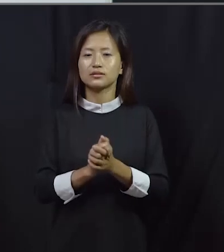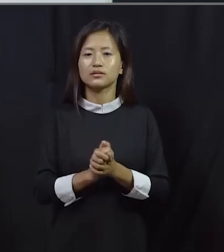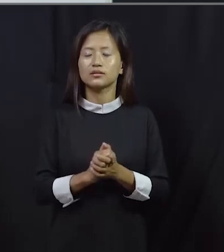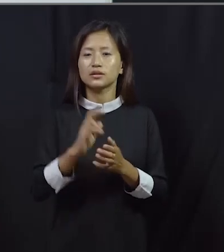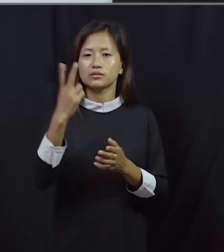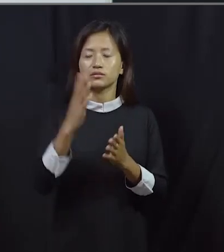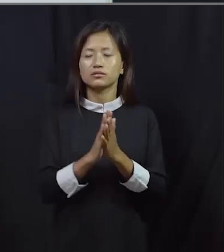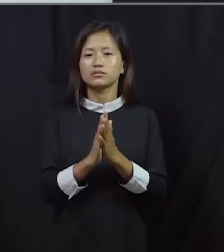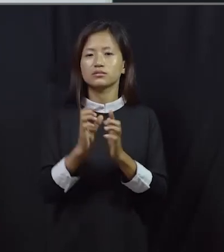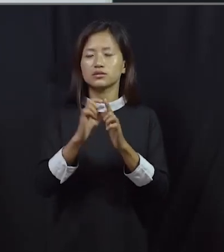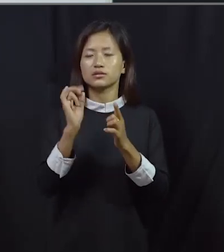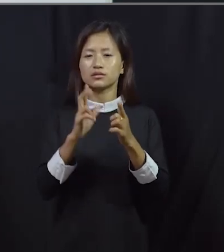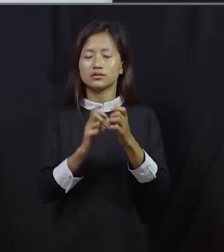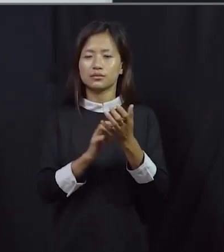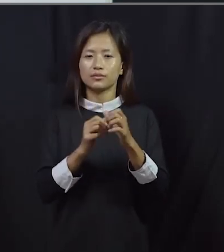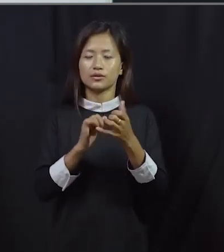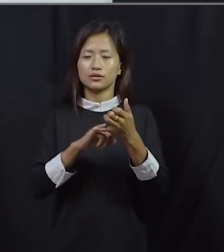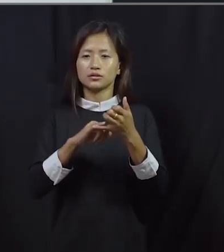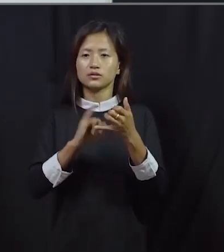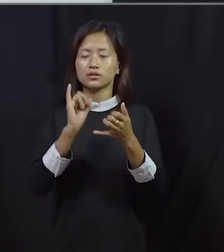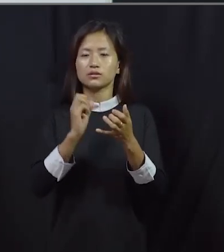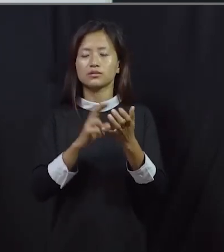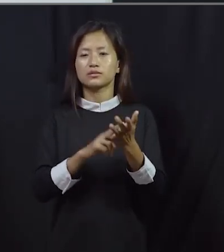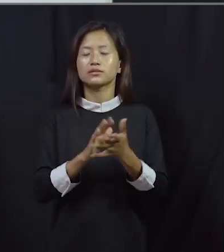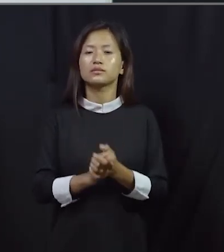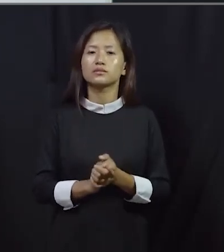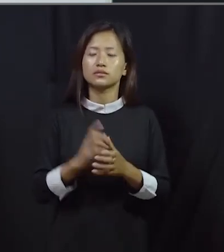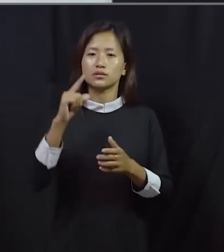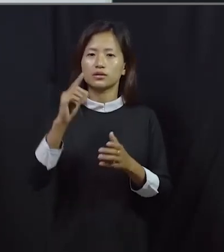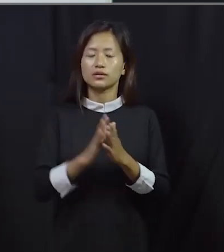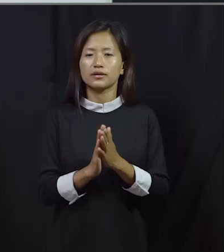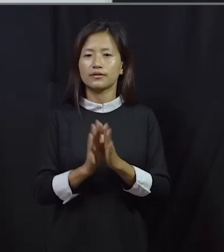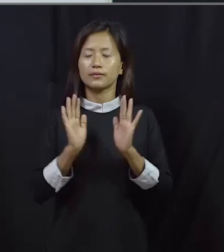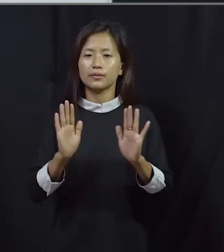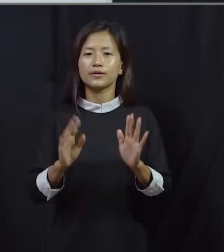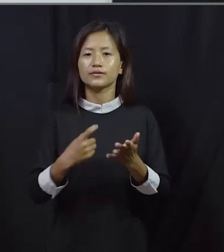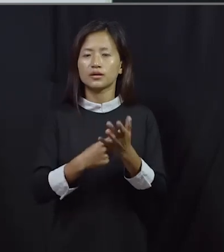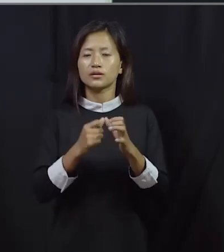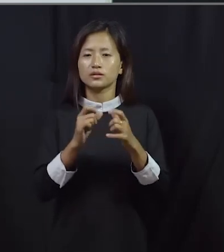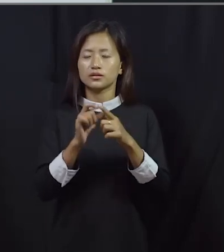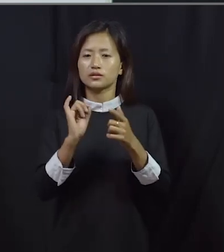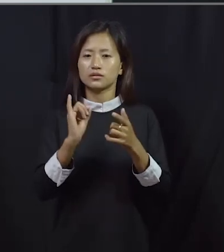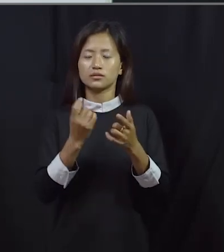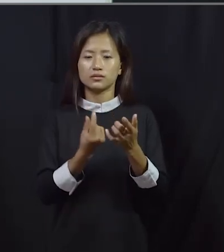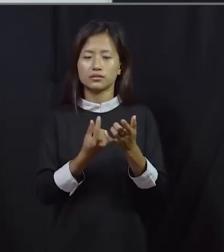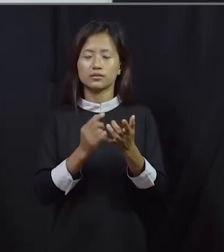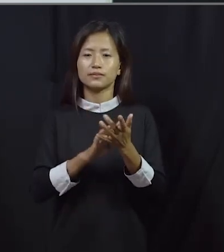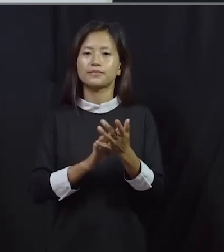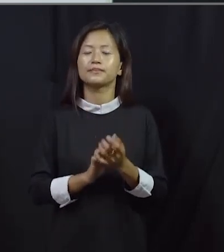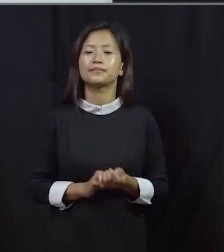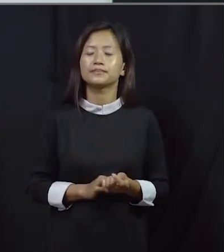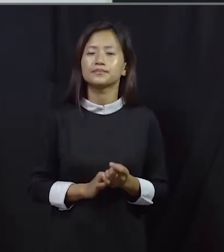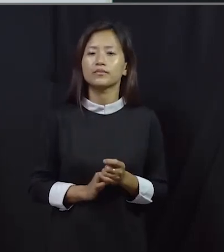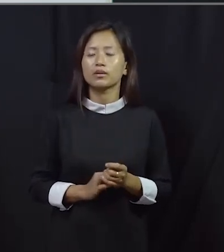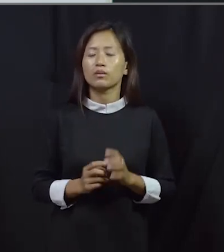two dimension we get to express the angle we have radian. Okay, this is supplementary unit. And when we discuss solid angle,